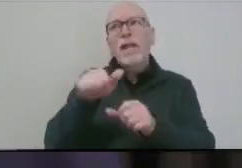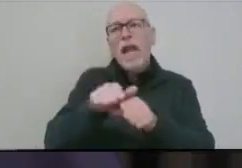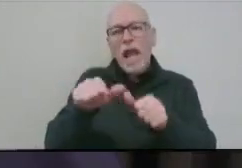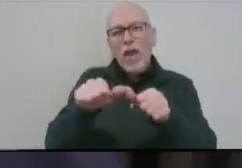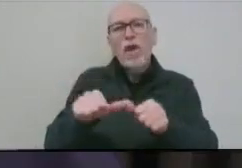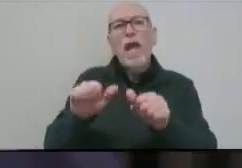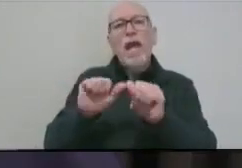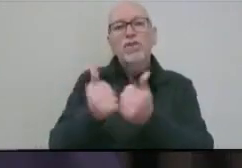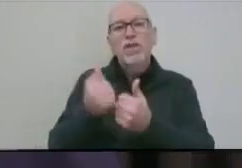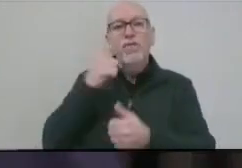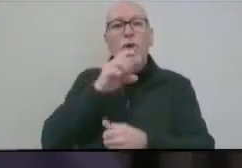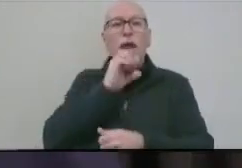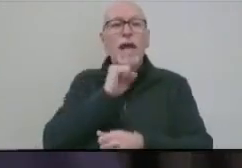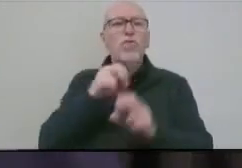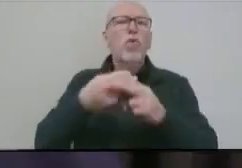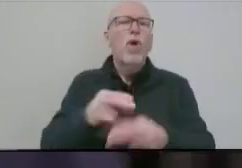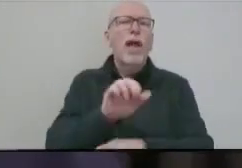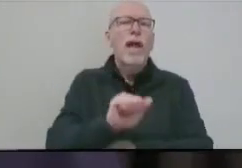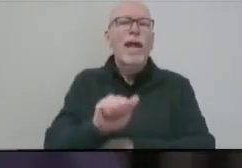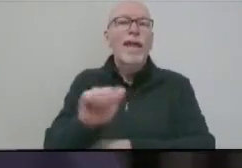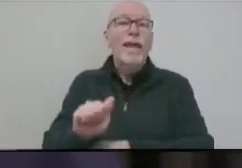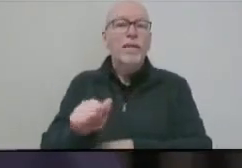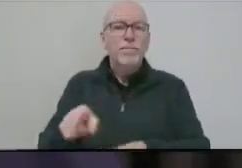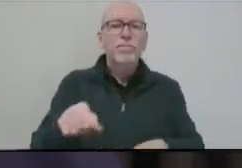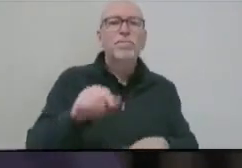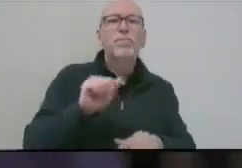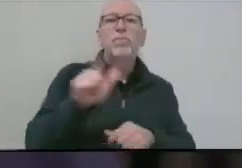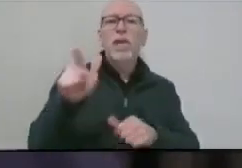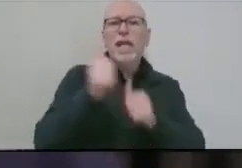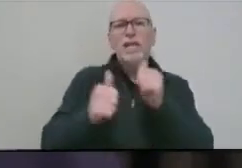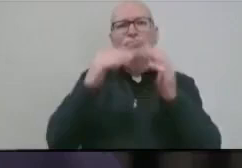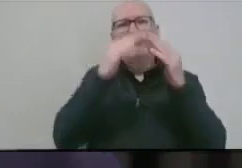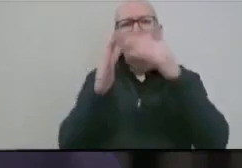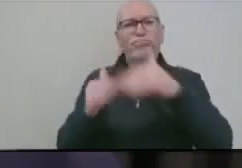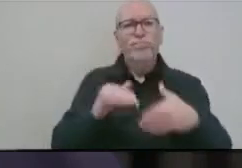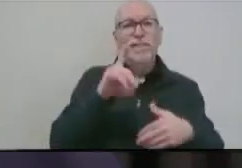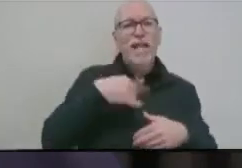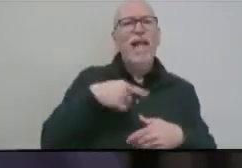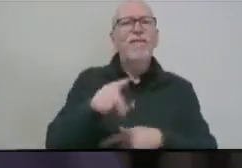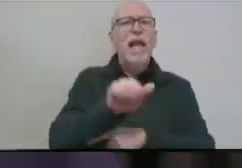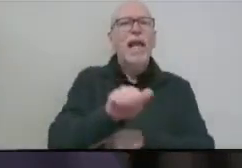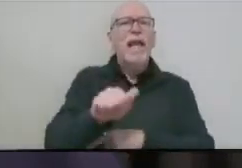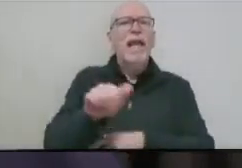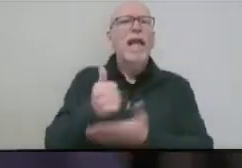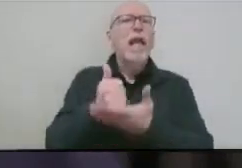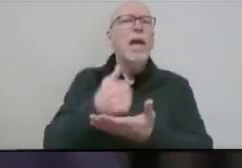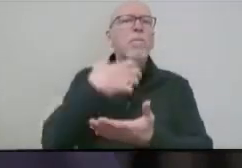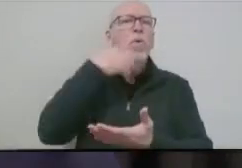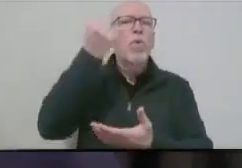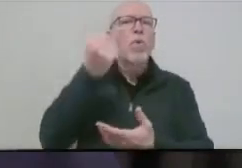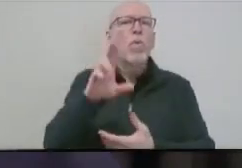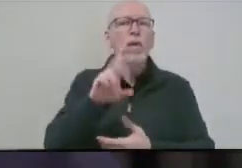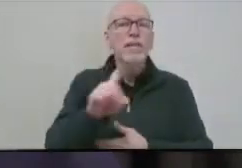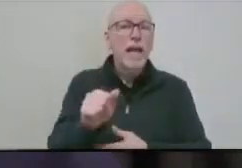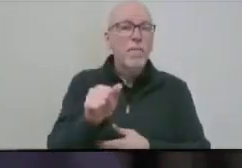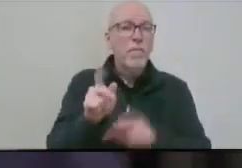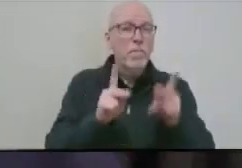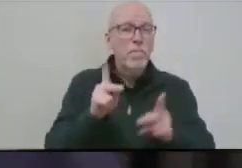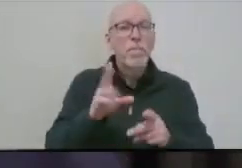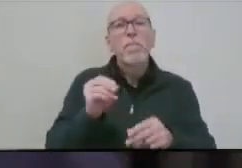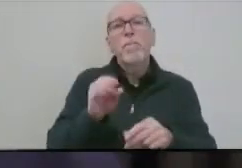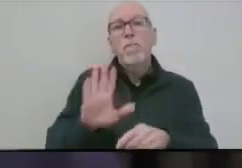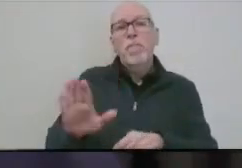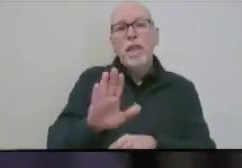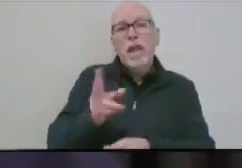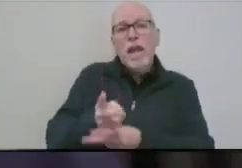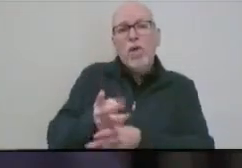AAAs. Every corner of Indiana has an assigned AAA that helps older and or disabled Hoosiers and their caregivers navigate